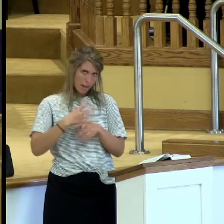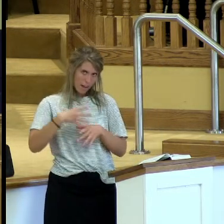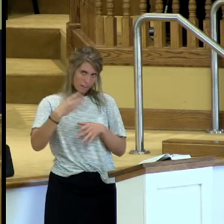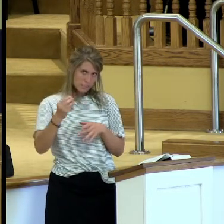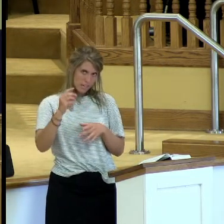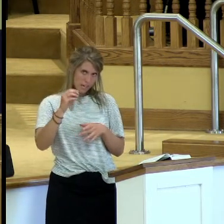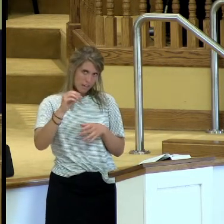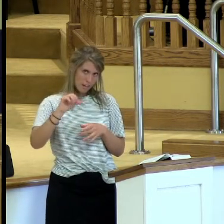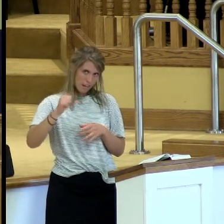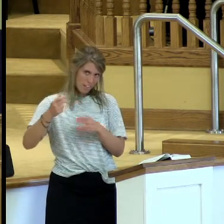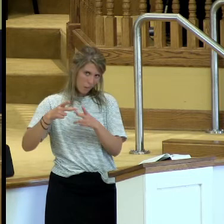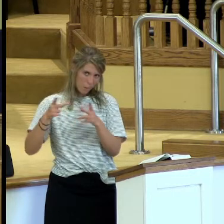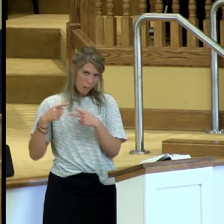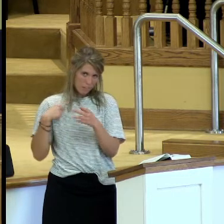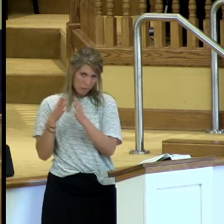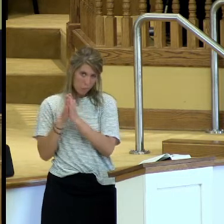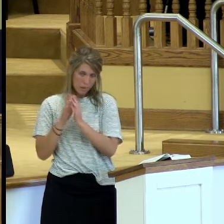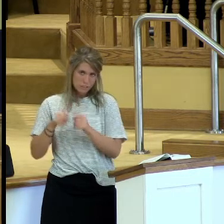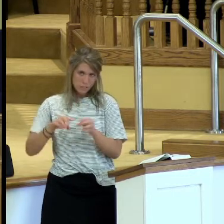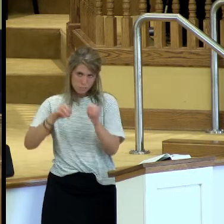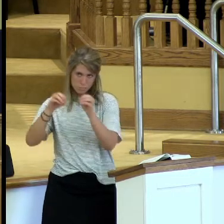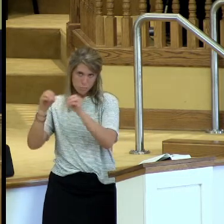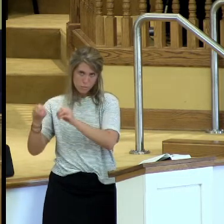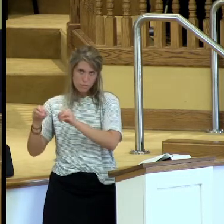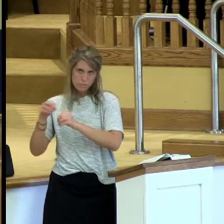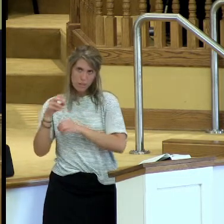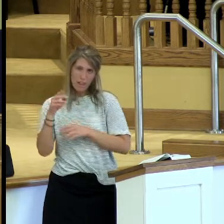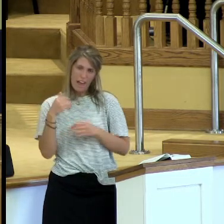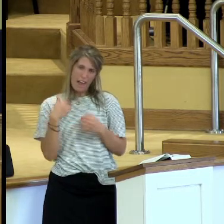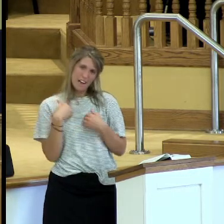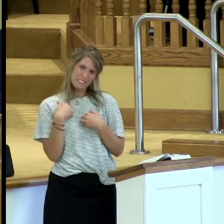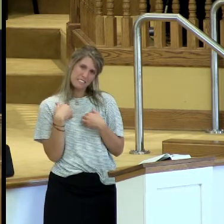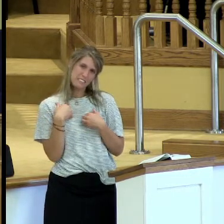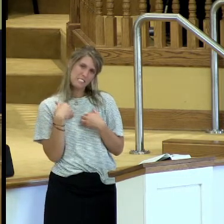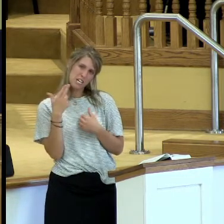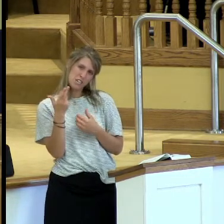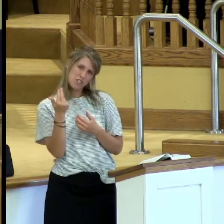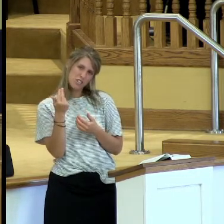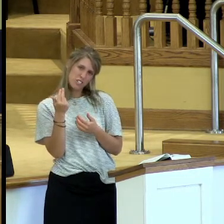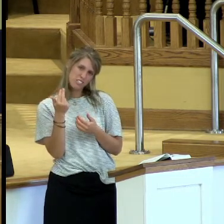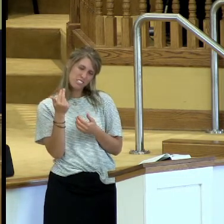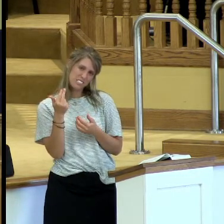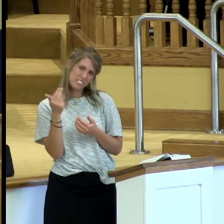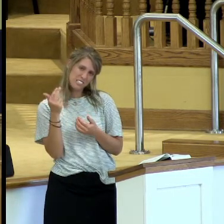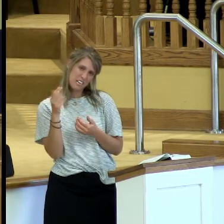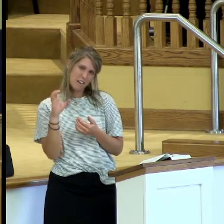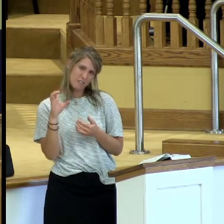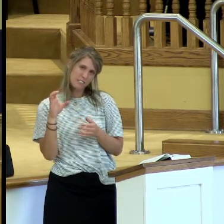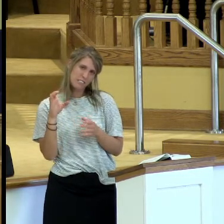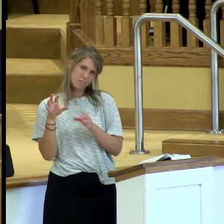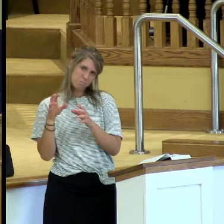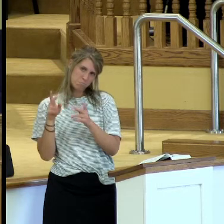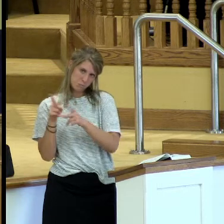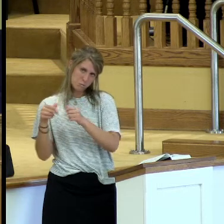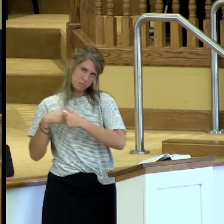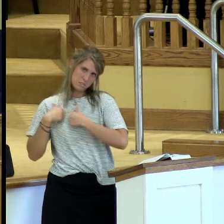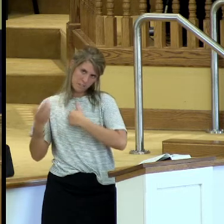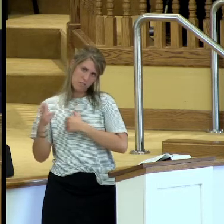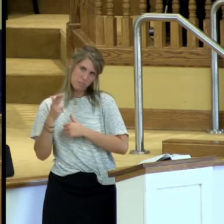outside of Alamogordo is the other place I was praying for. It's Tularosa. It's got a 1,300 population, I believe.